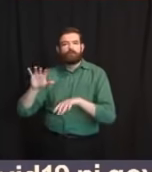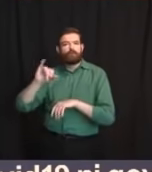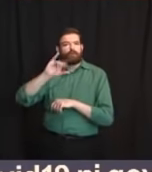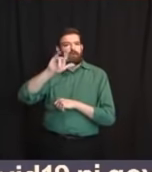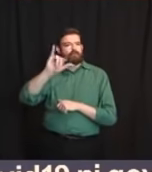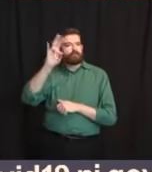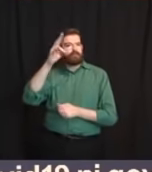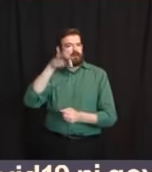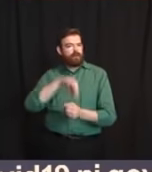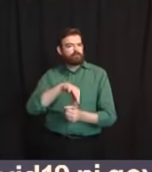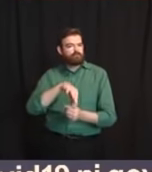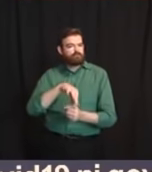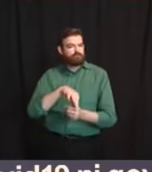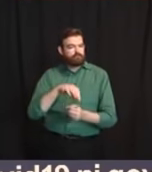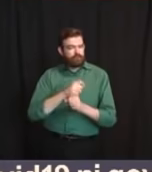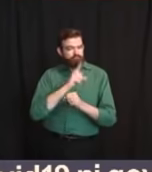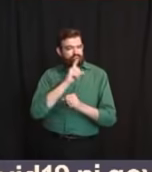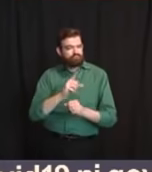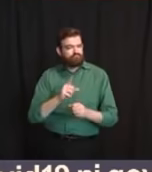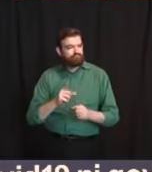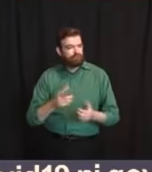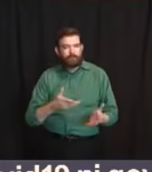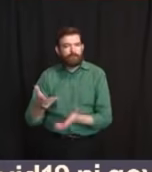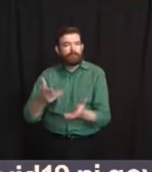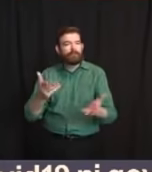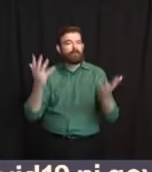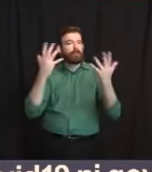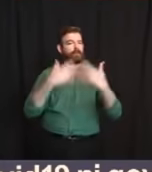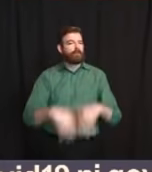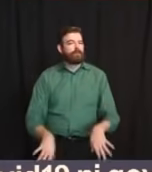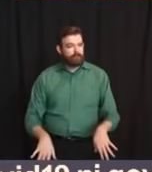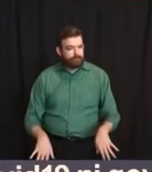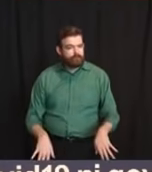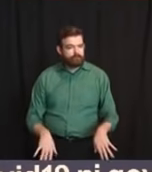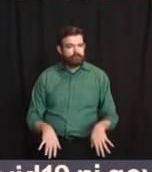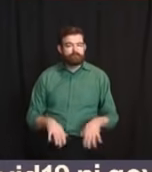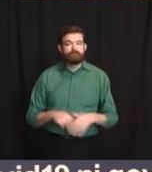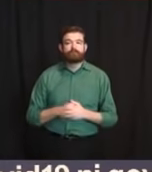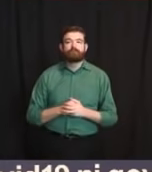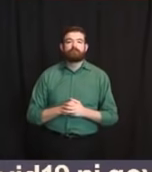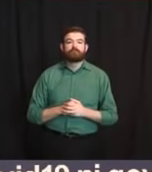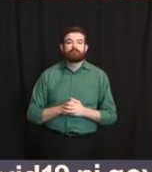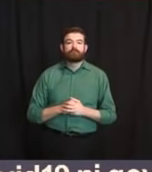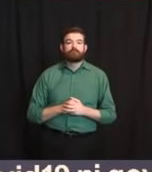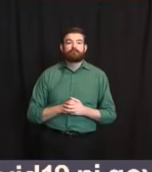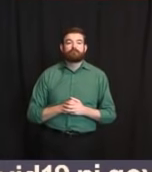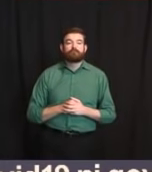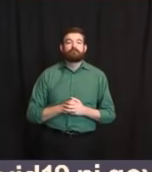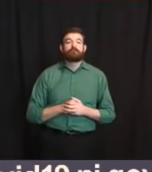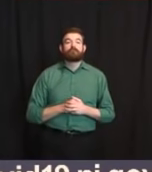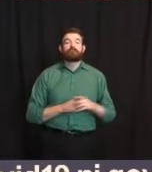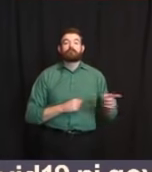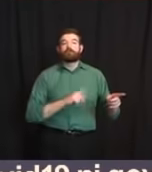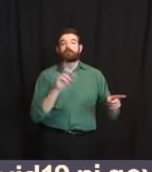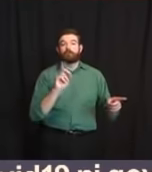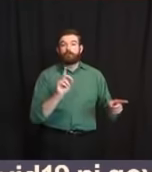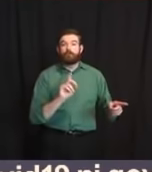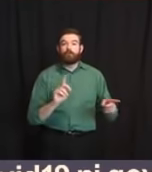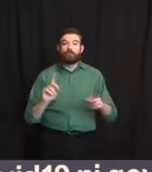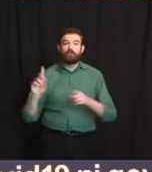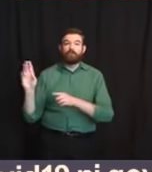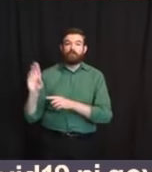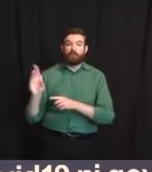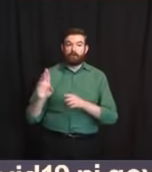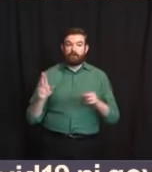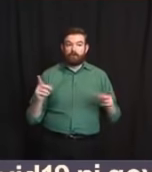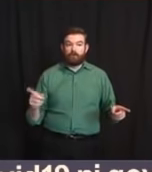are unaffiliated voters going to get sample ballots for those same races? And yeah, I know you